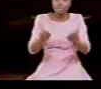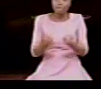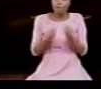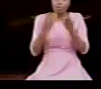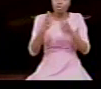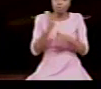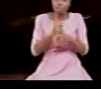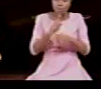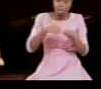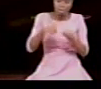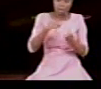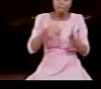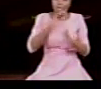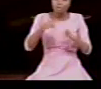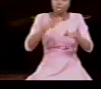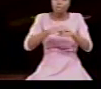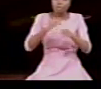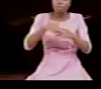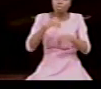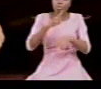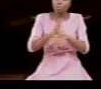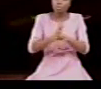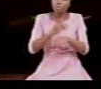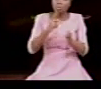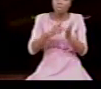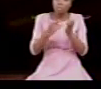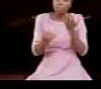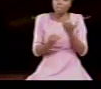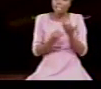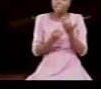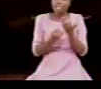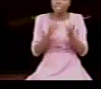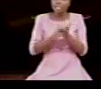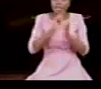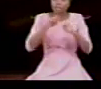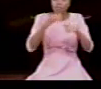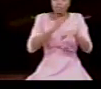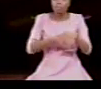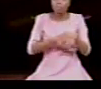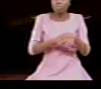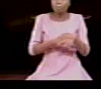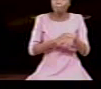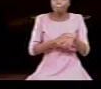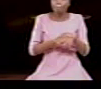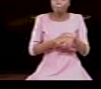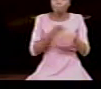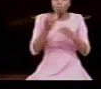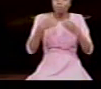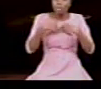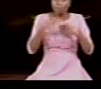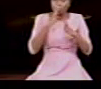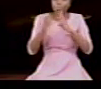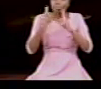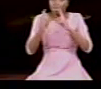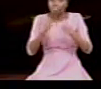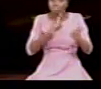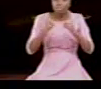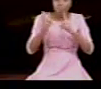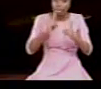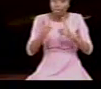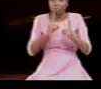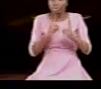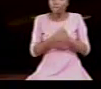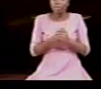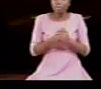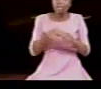are doing now in the church, the project going on? You want to as if you are begging, talking, you know, talking. You are in